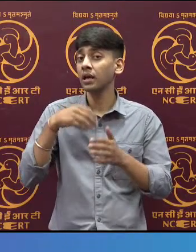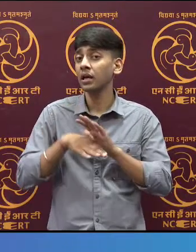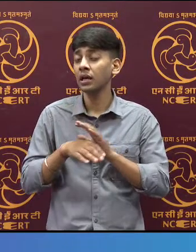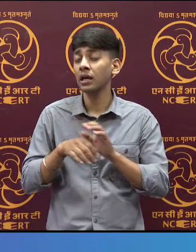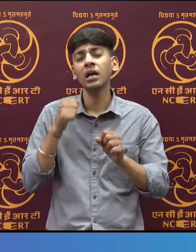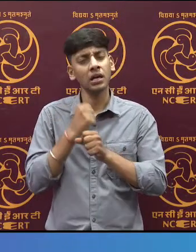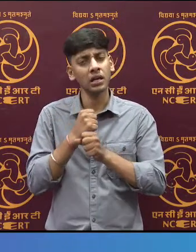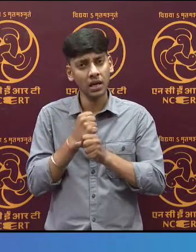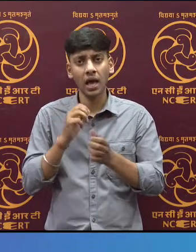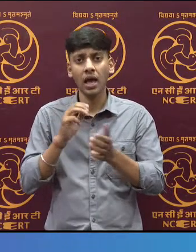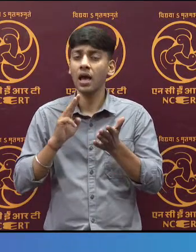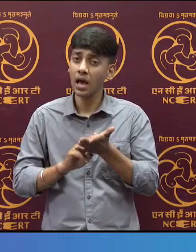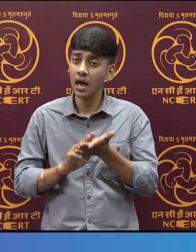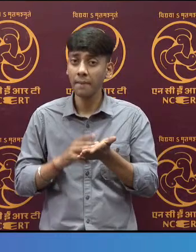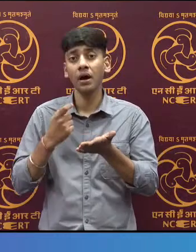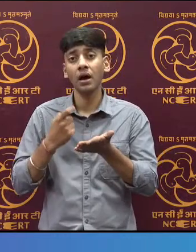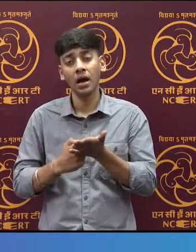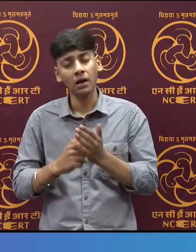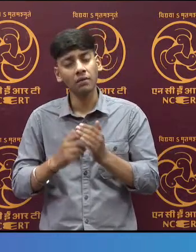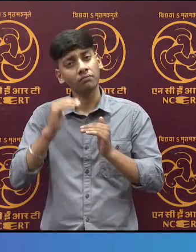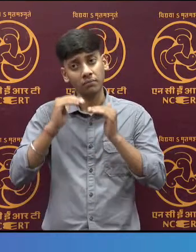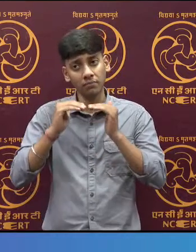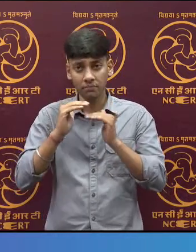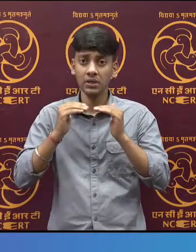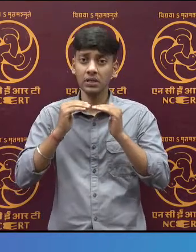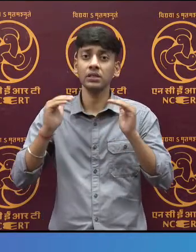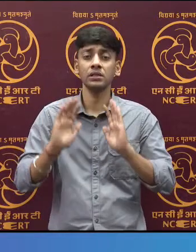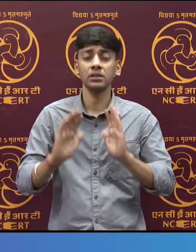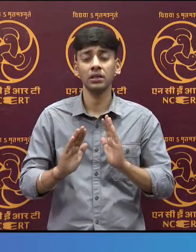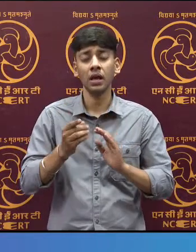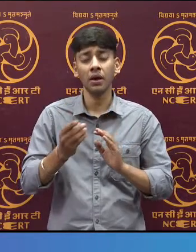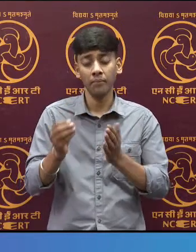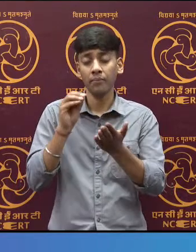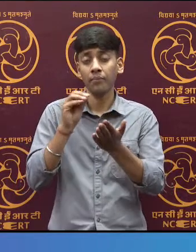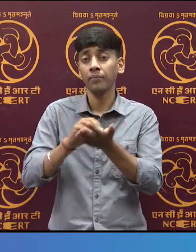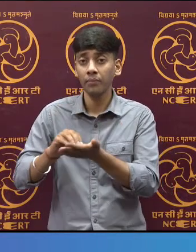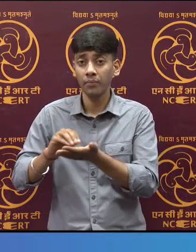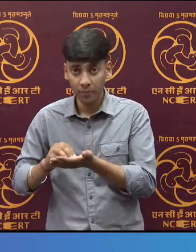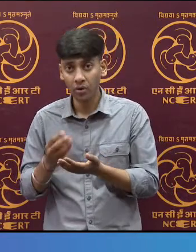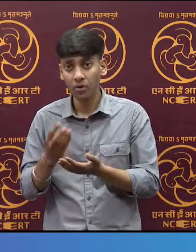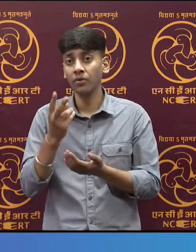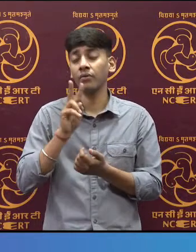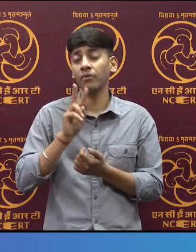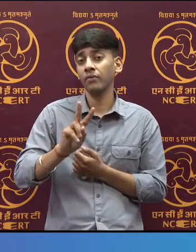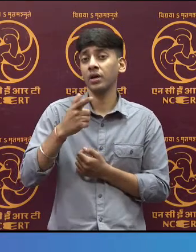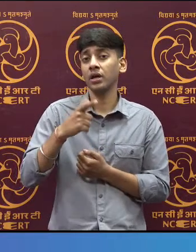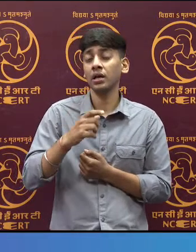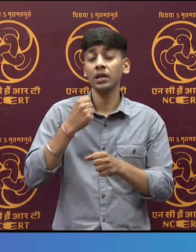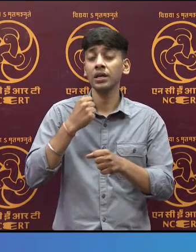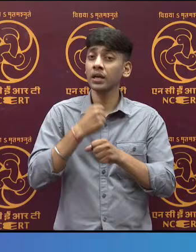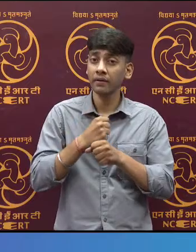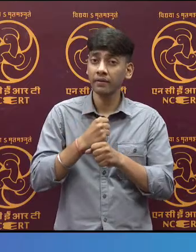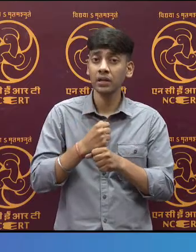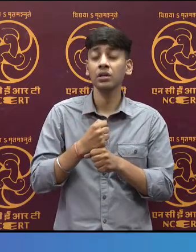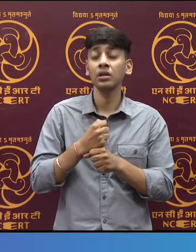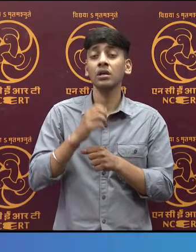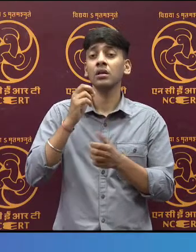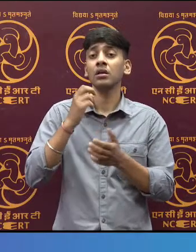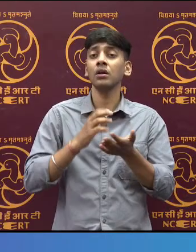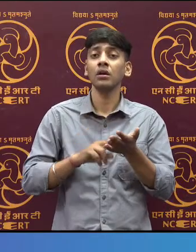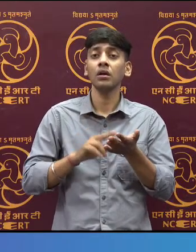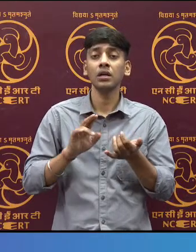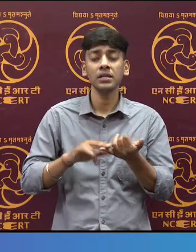capital G, M and R are constant. Okay. So, by putting these values, like gravitational constant capital G is equal